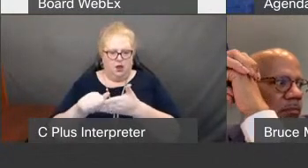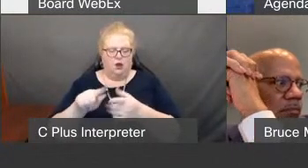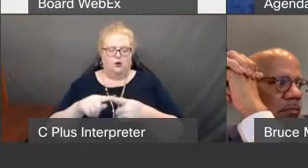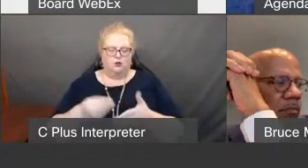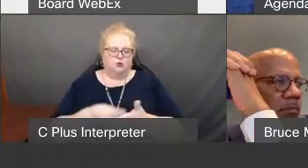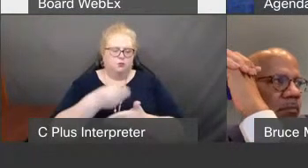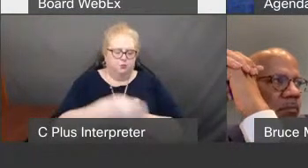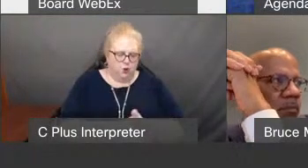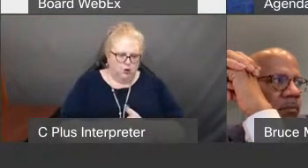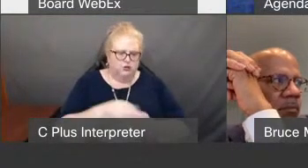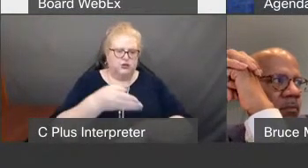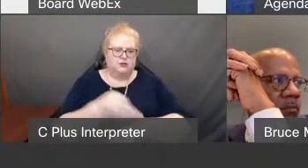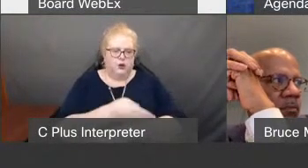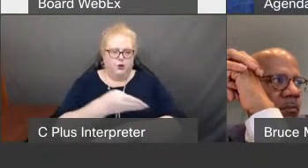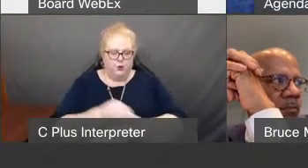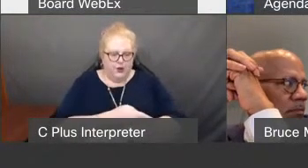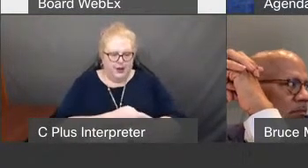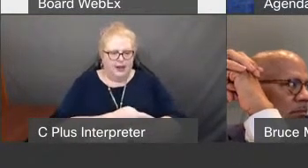and acquire